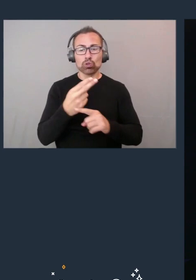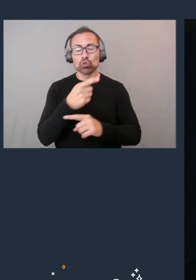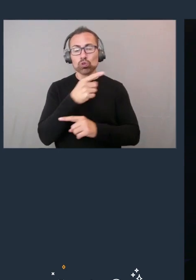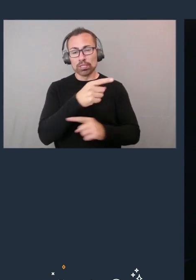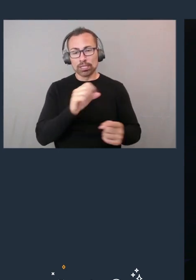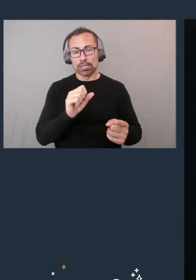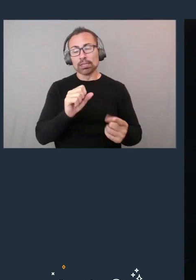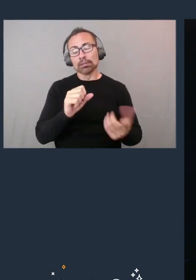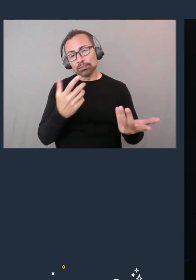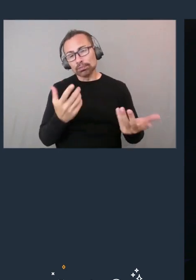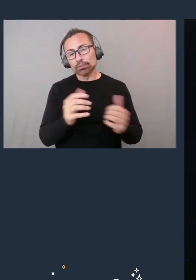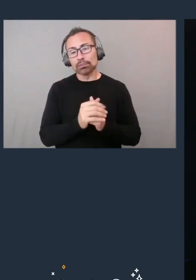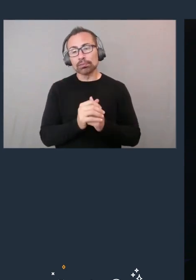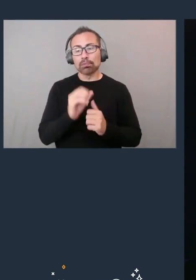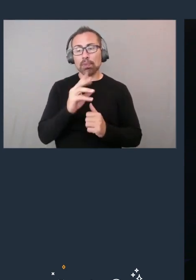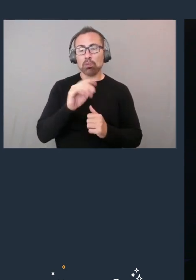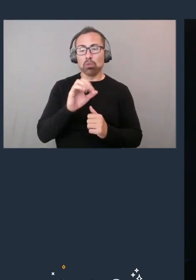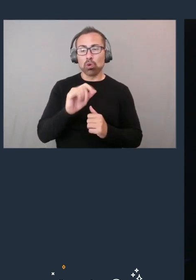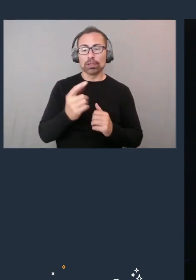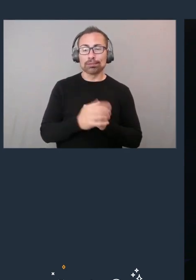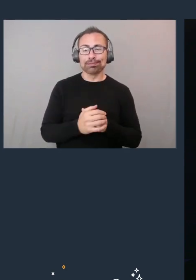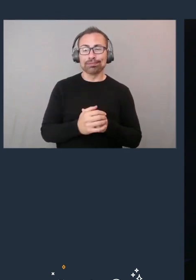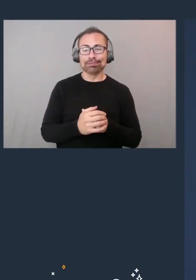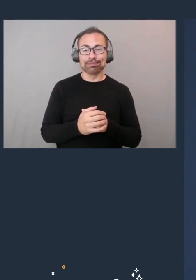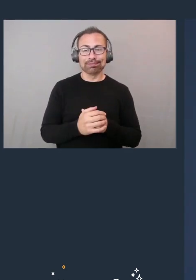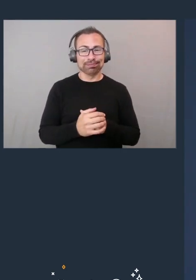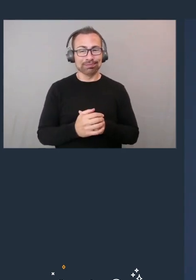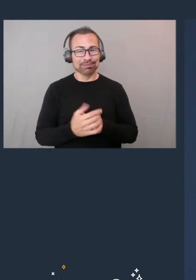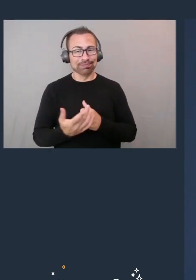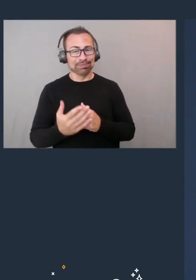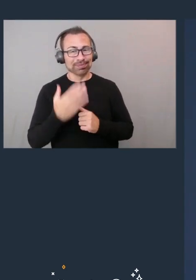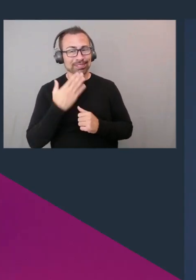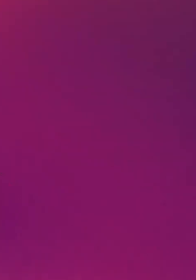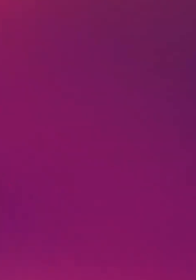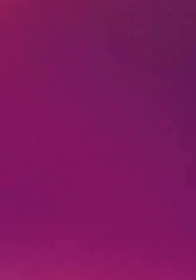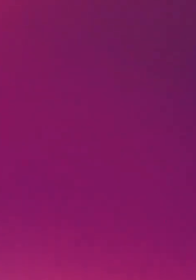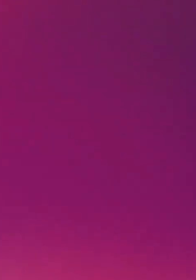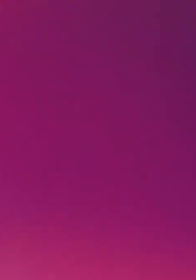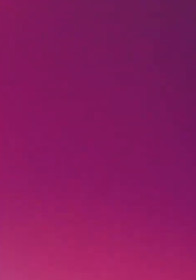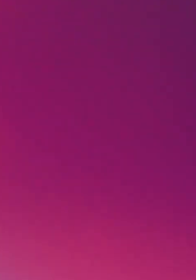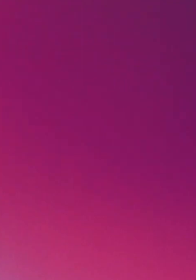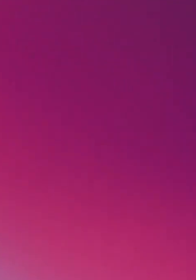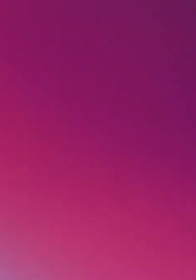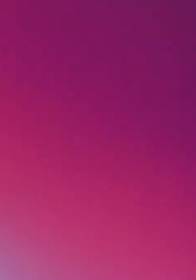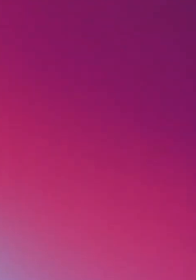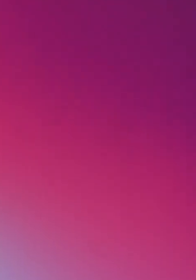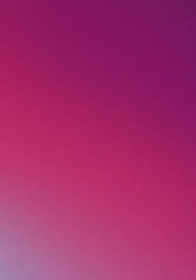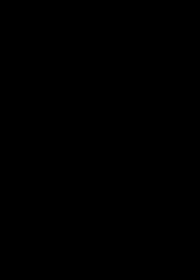So does that answer your question? Of course. Thanks for your answer. Great. Awesome. Thanks, Deb, for joining us.